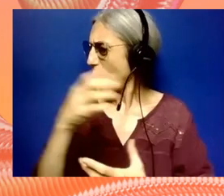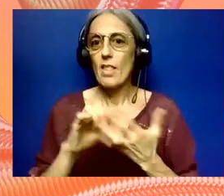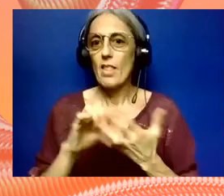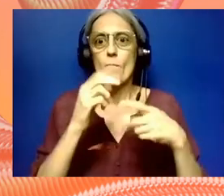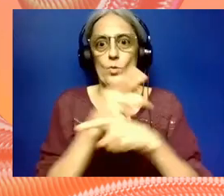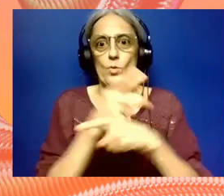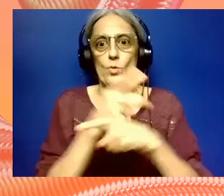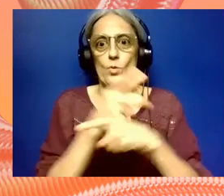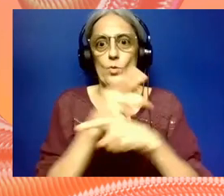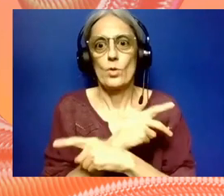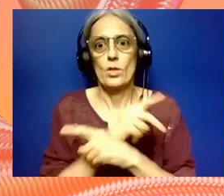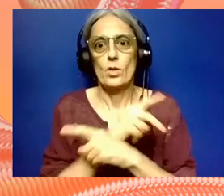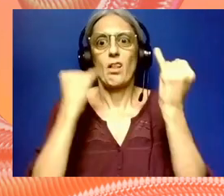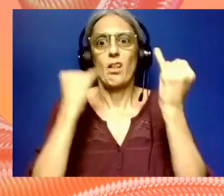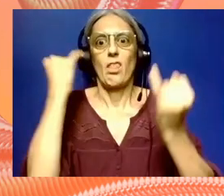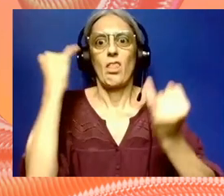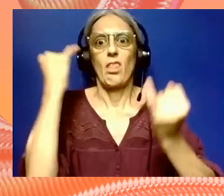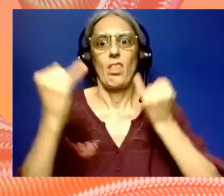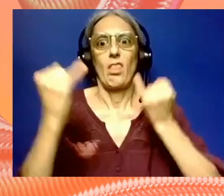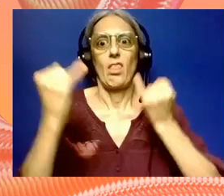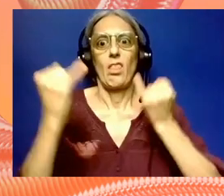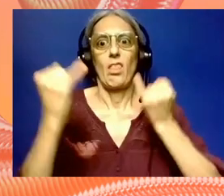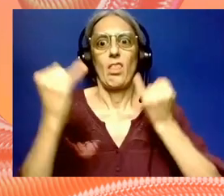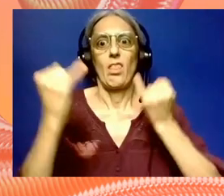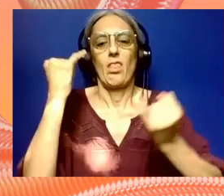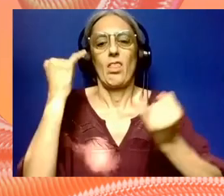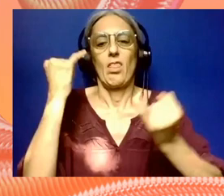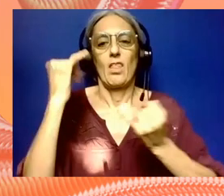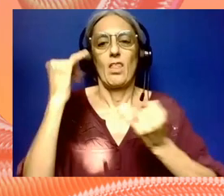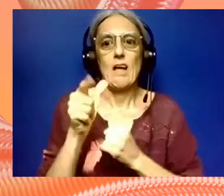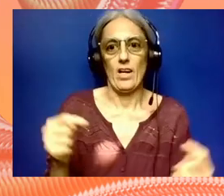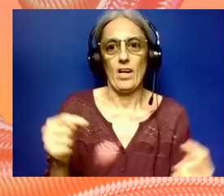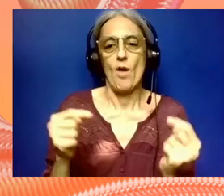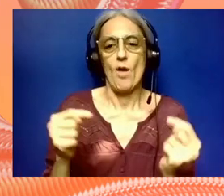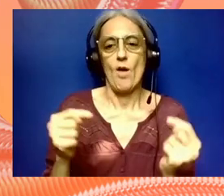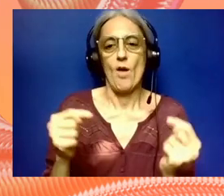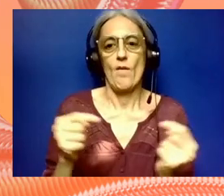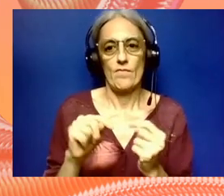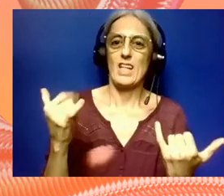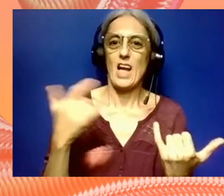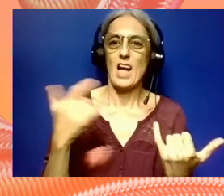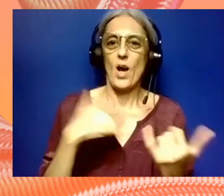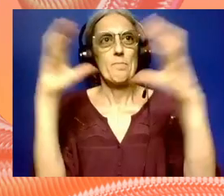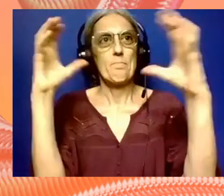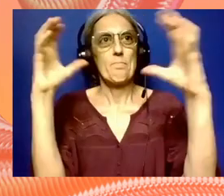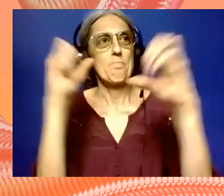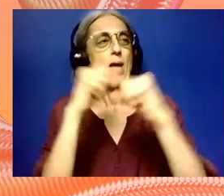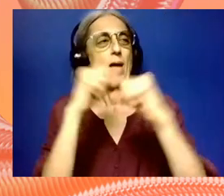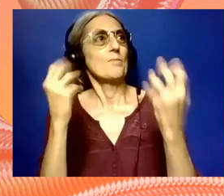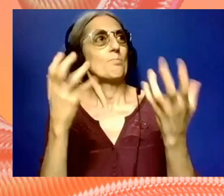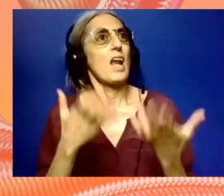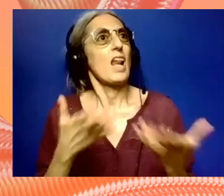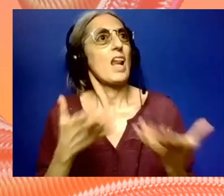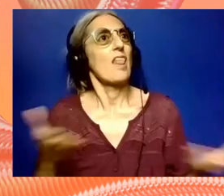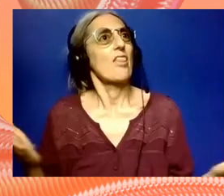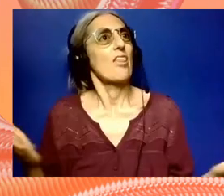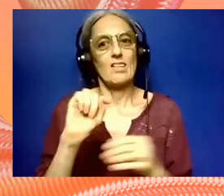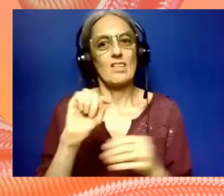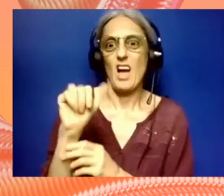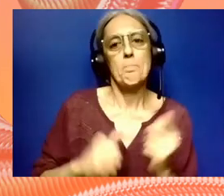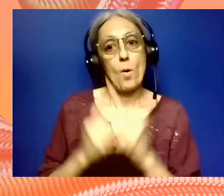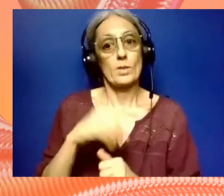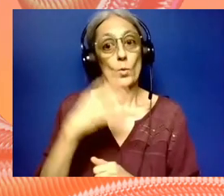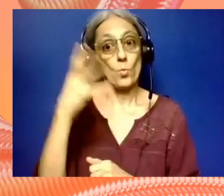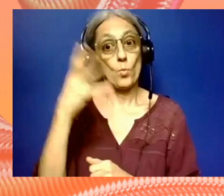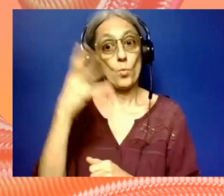now we're in, like, toxic imaginal space of white men mostly, but, like, right. And I'm